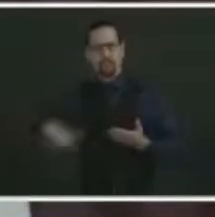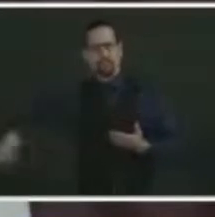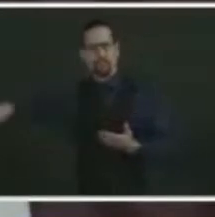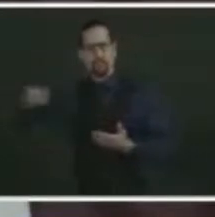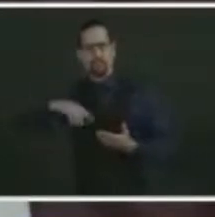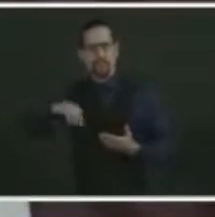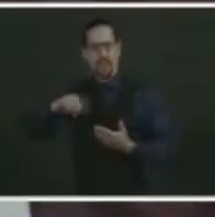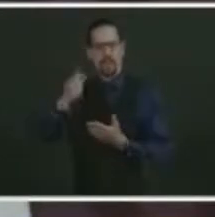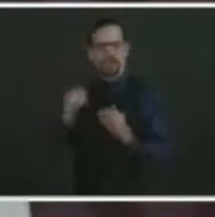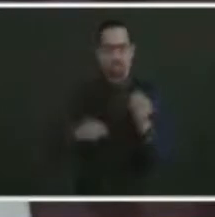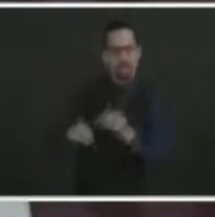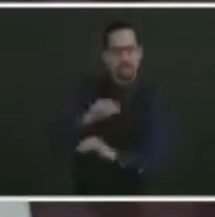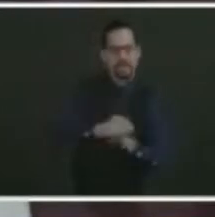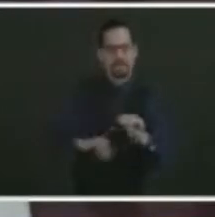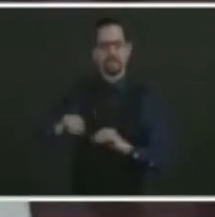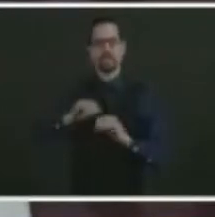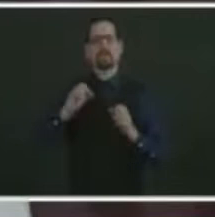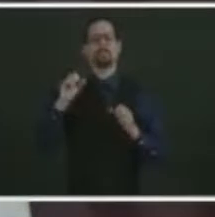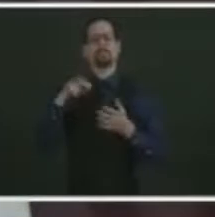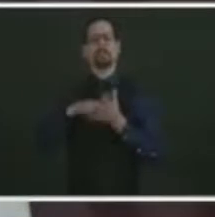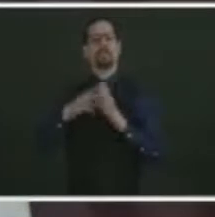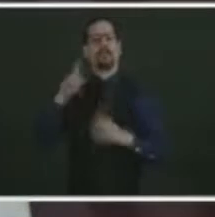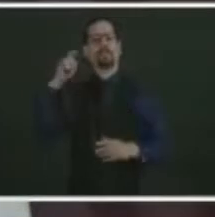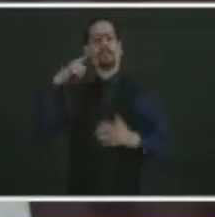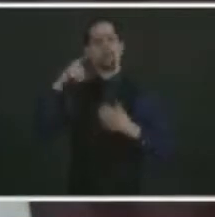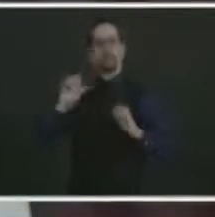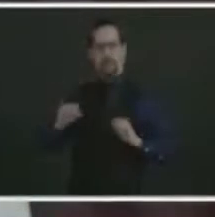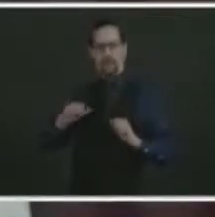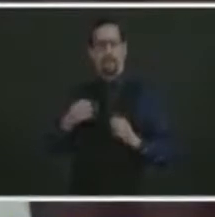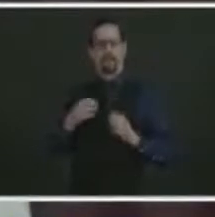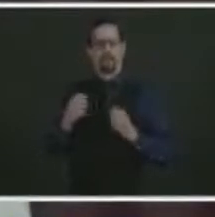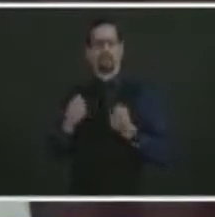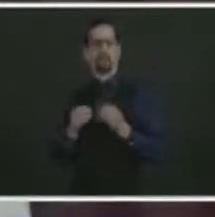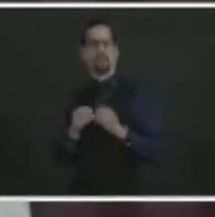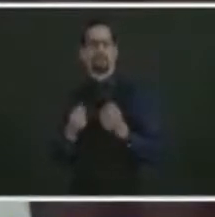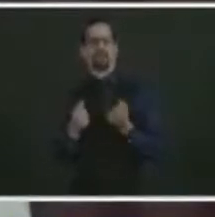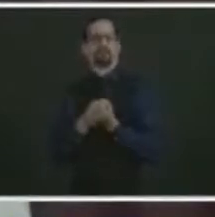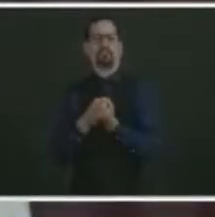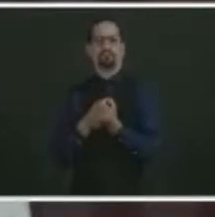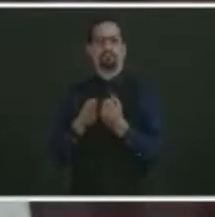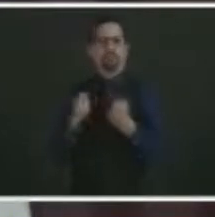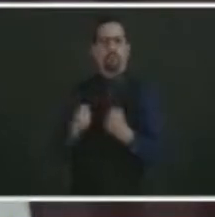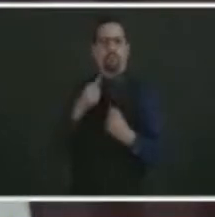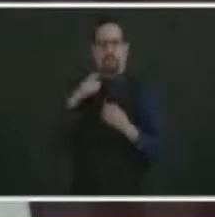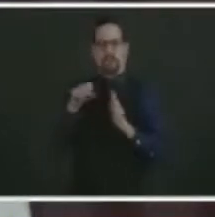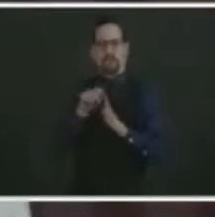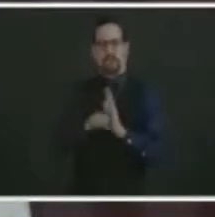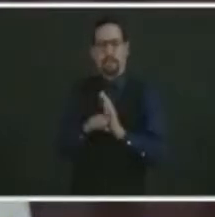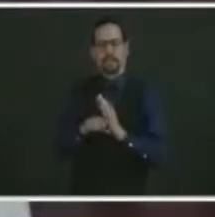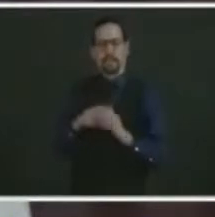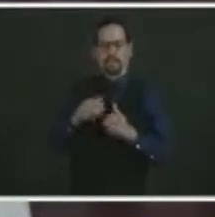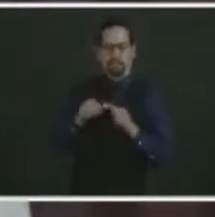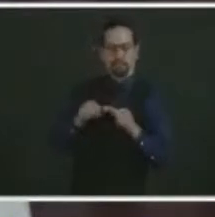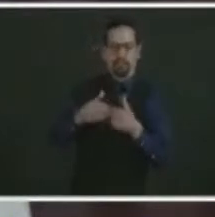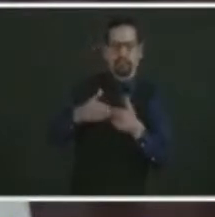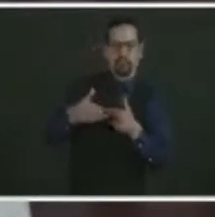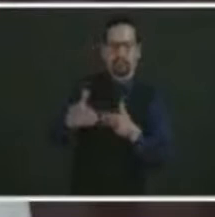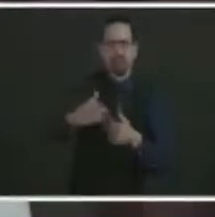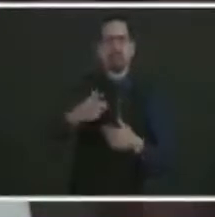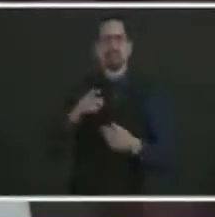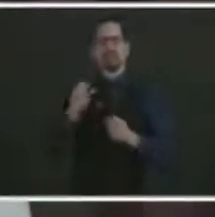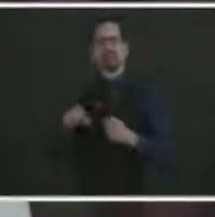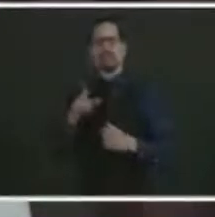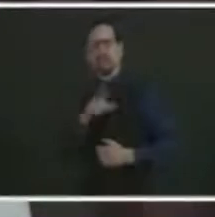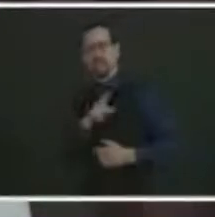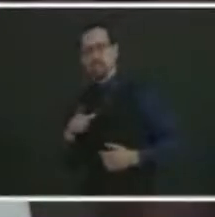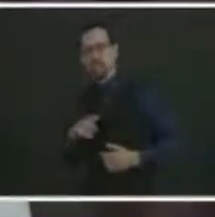governor referenced, we are strongly encouraging our other partners in government, the judiciary, the legislature, the other general officers to participate, and we would accrue